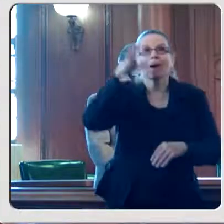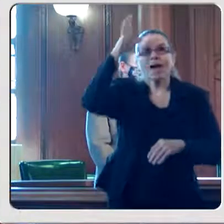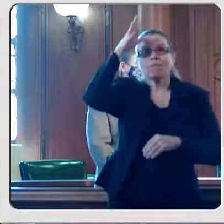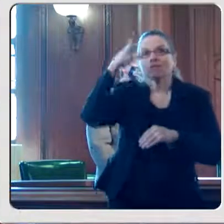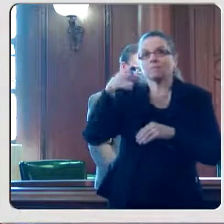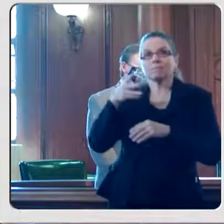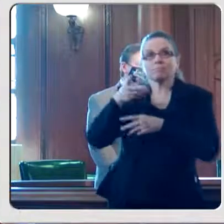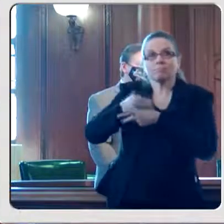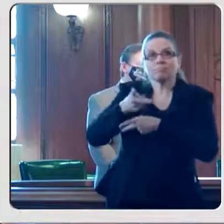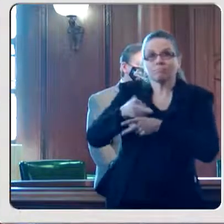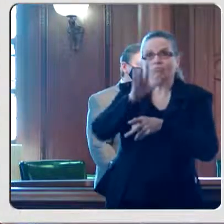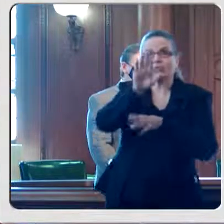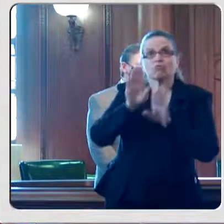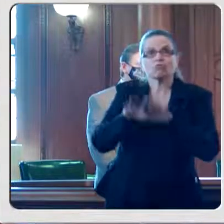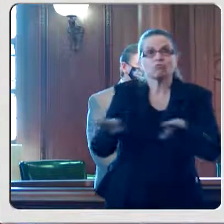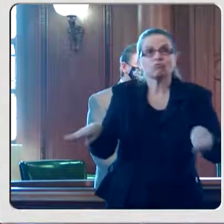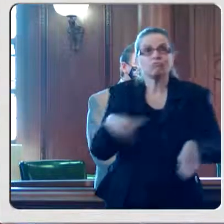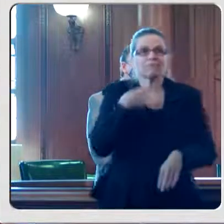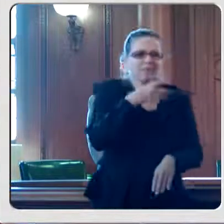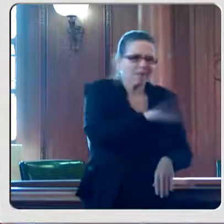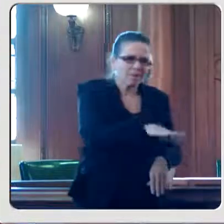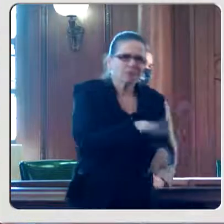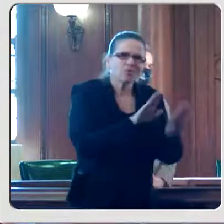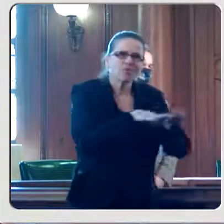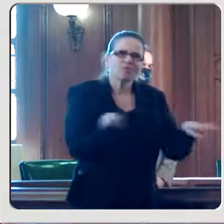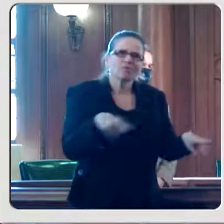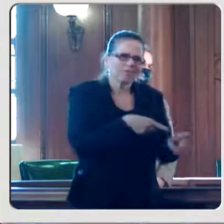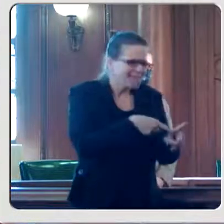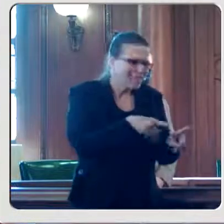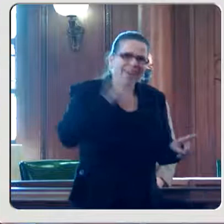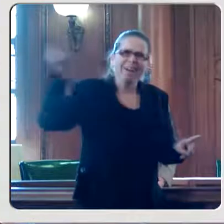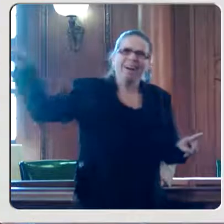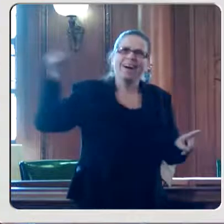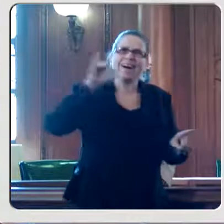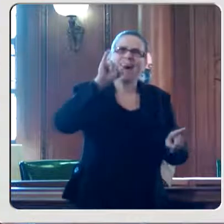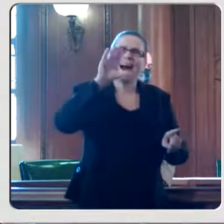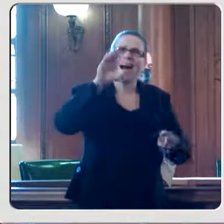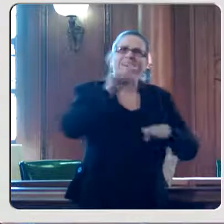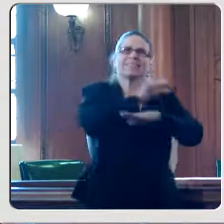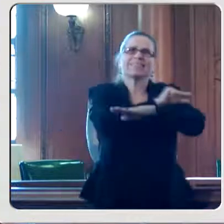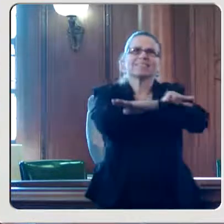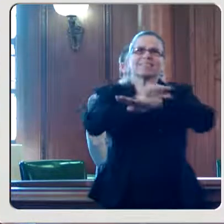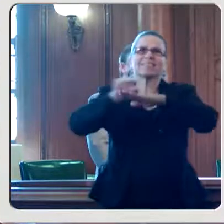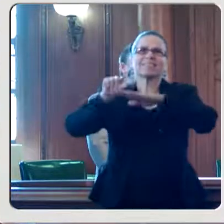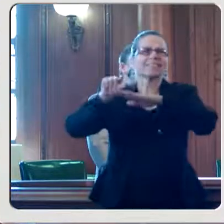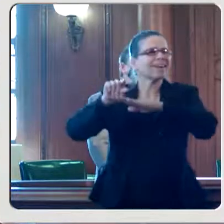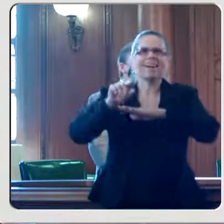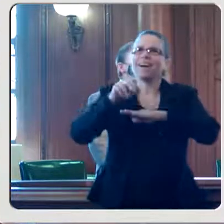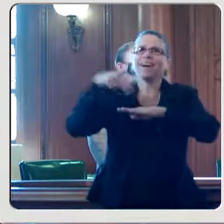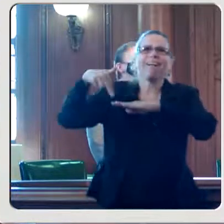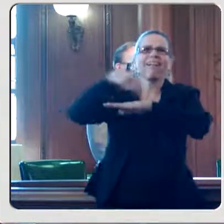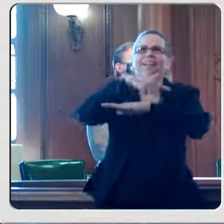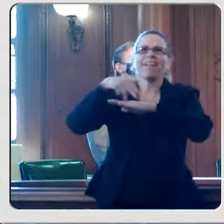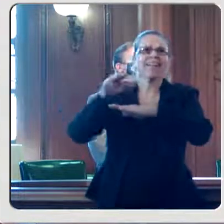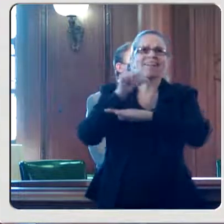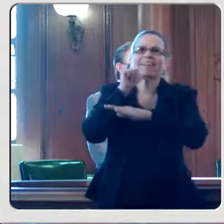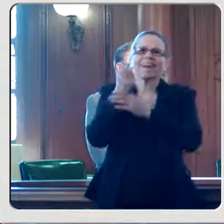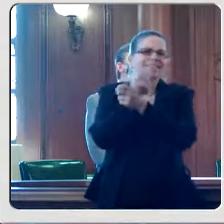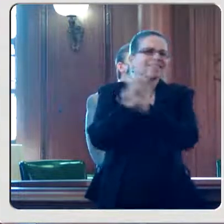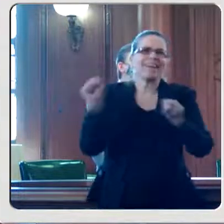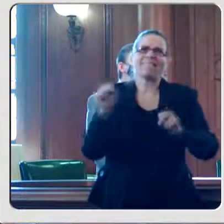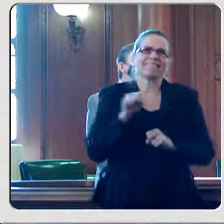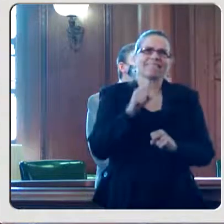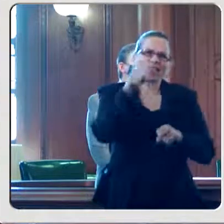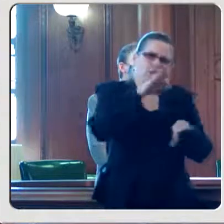the ice. It is not safe. It's not going to be safe this year. The snow is insulated. We have underground streams.